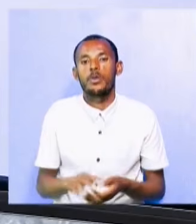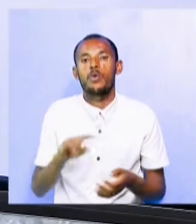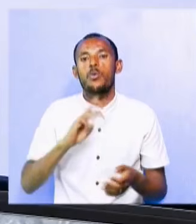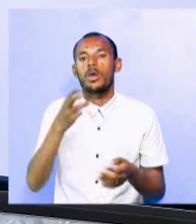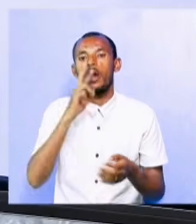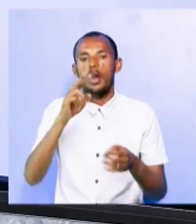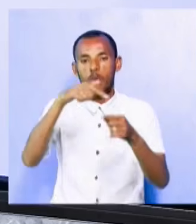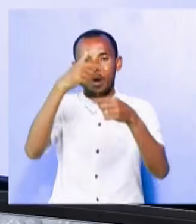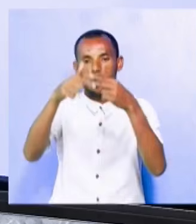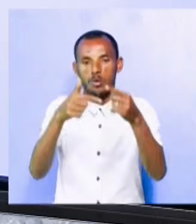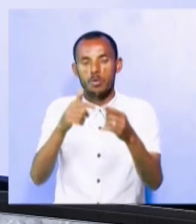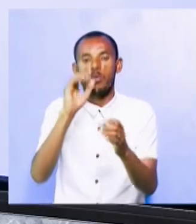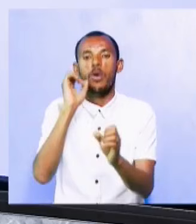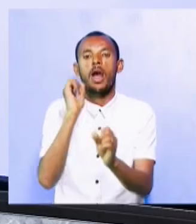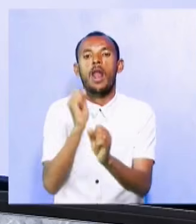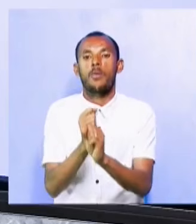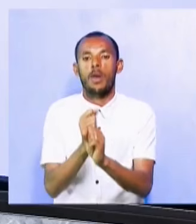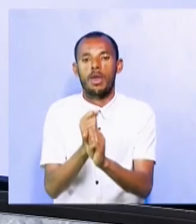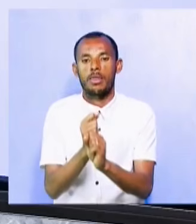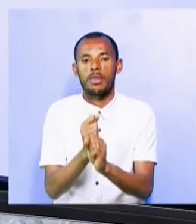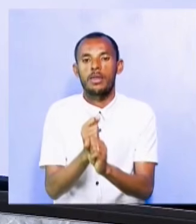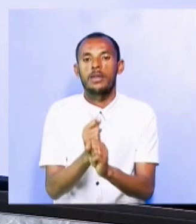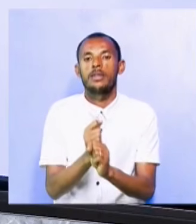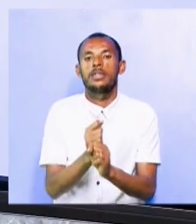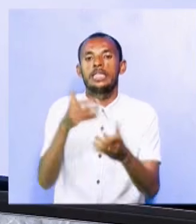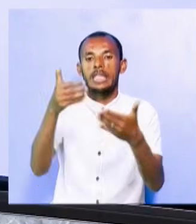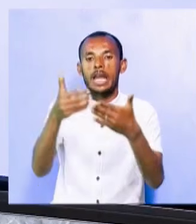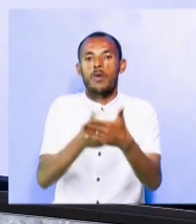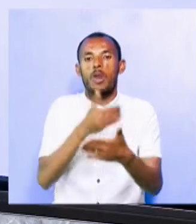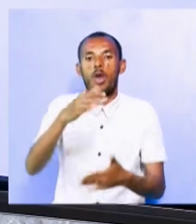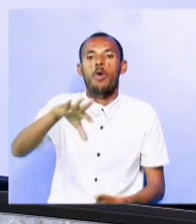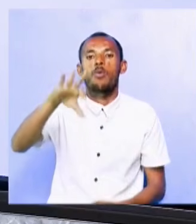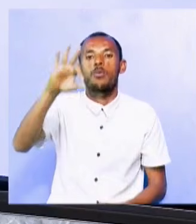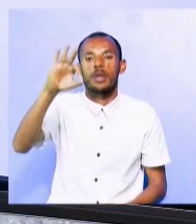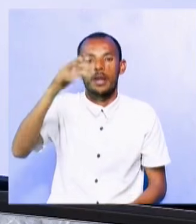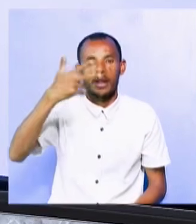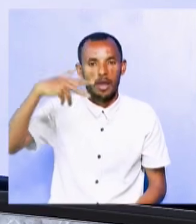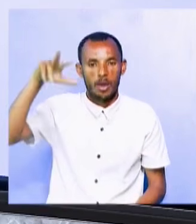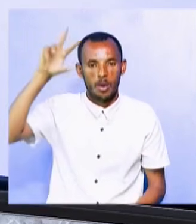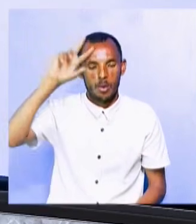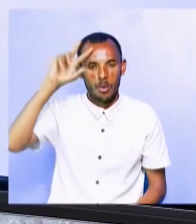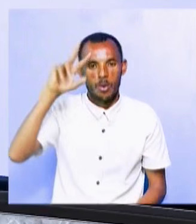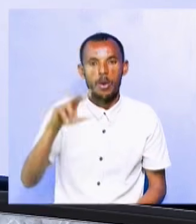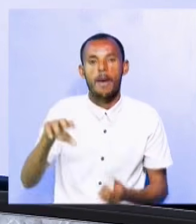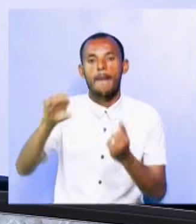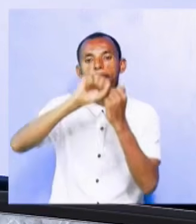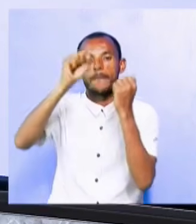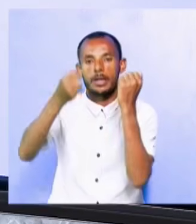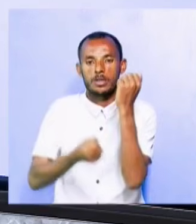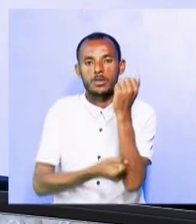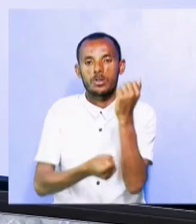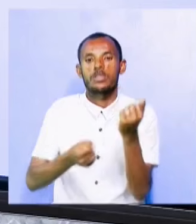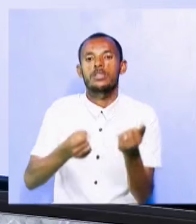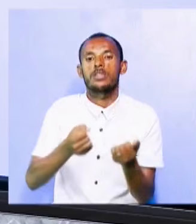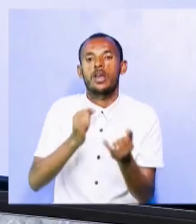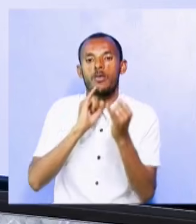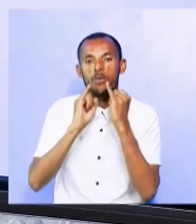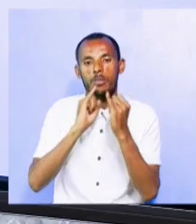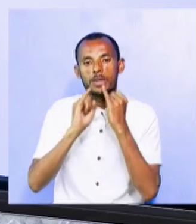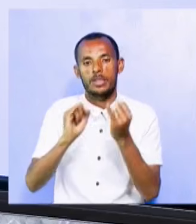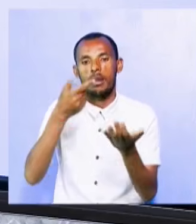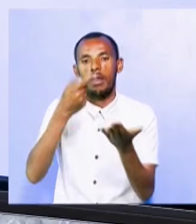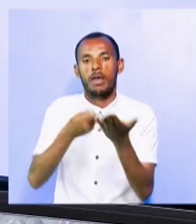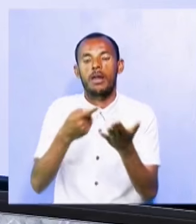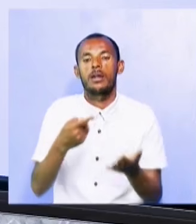are going to calculate the newly obtained cube based on the information that we have